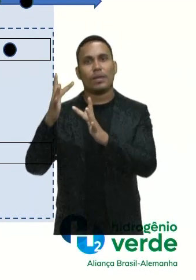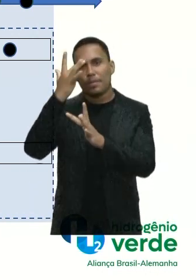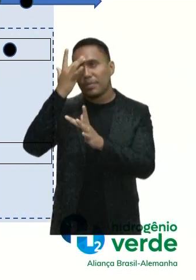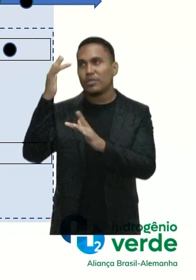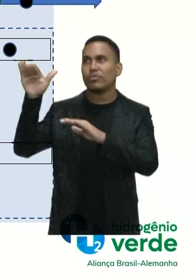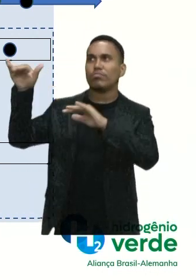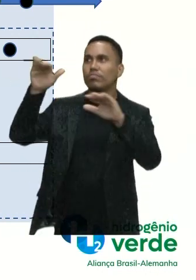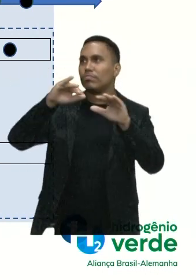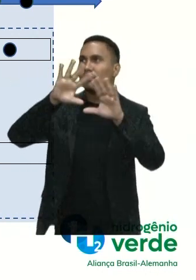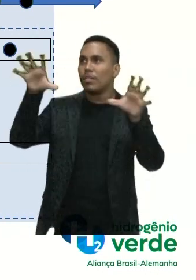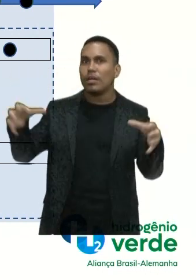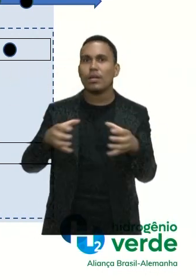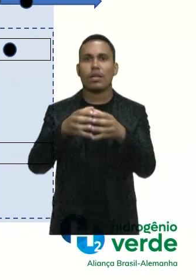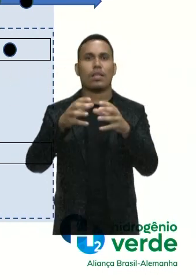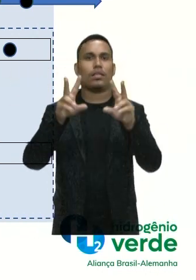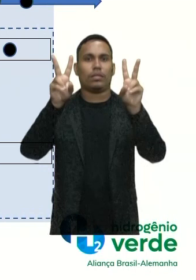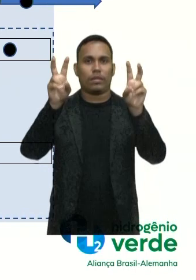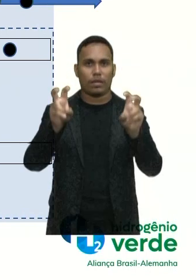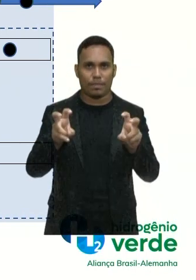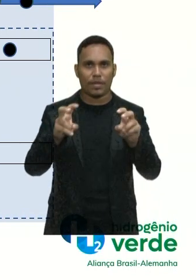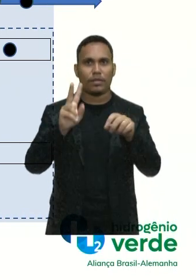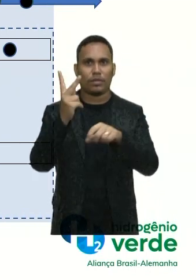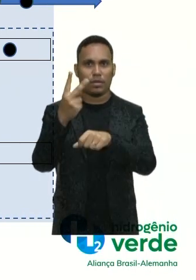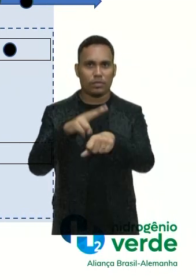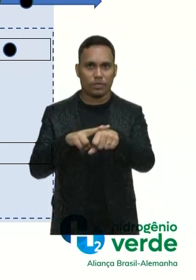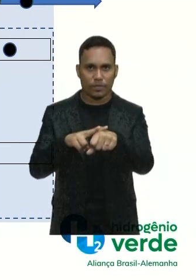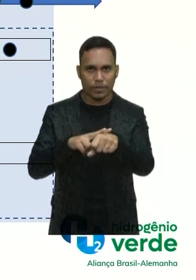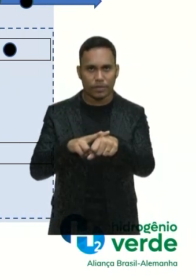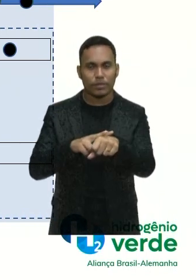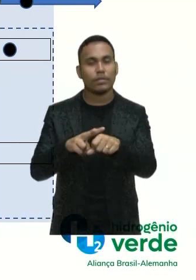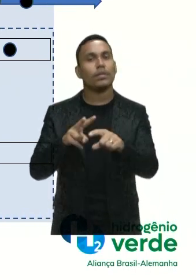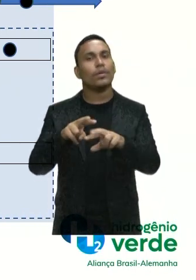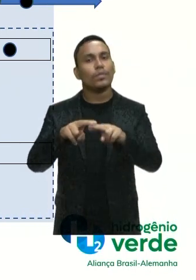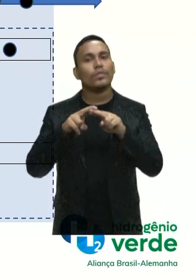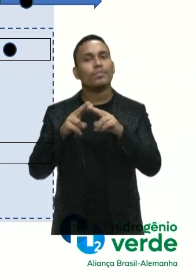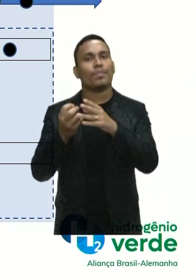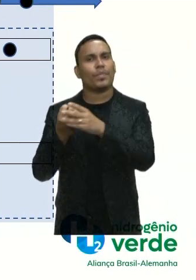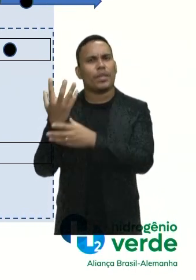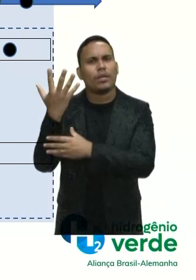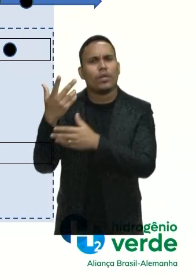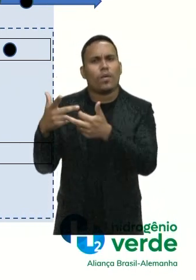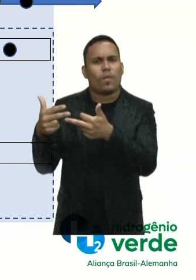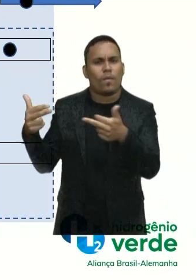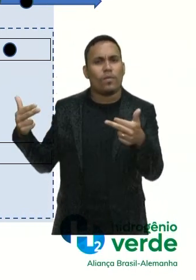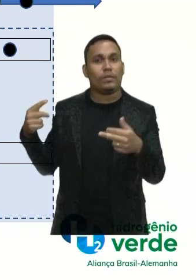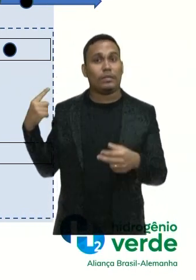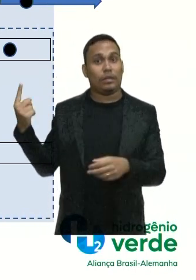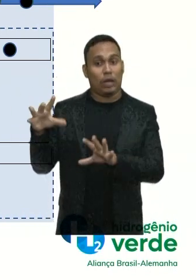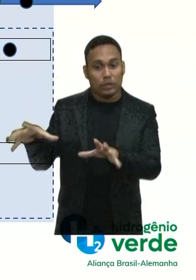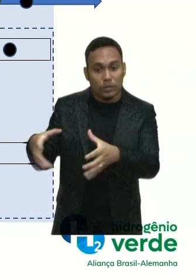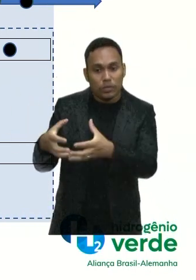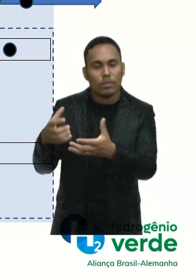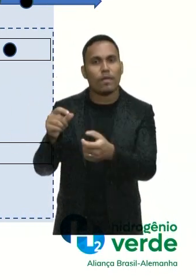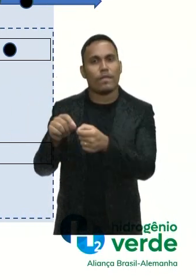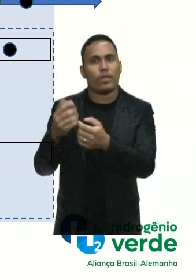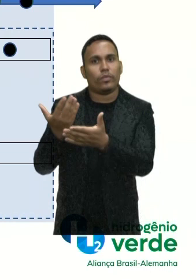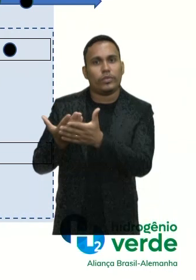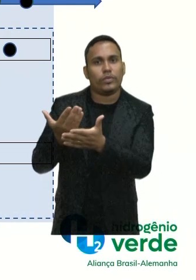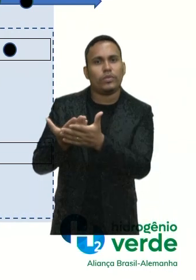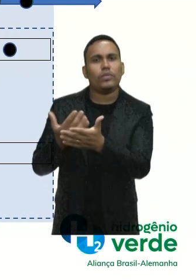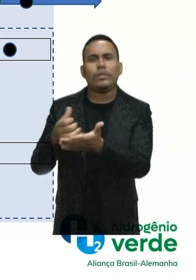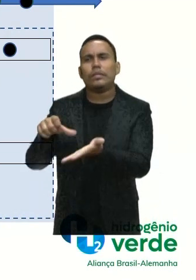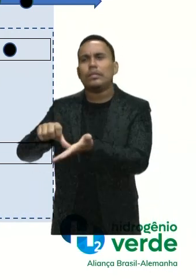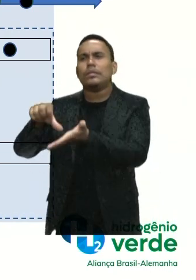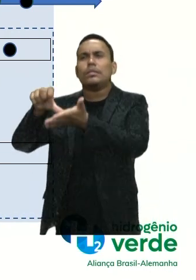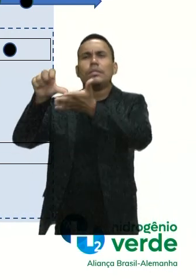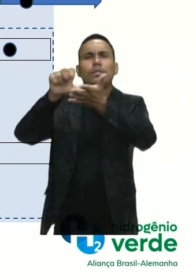network about this topic, and then many things were created, a study